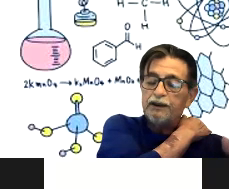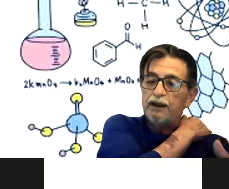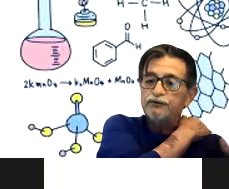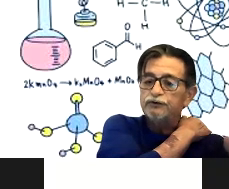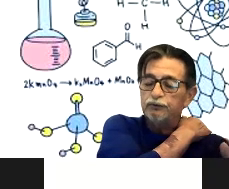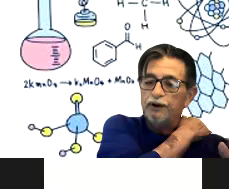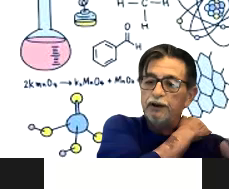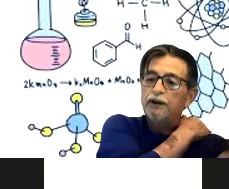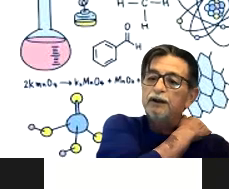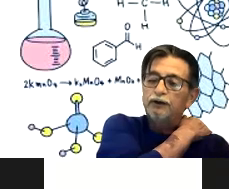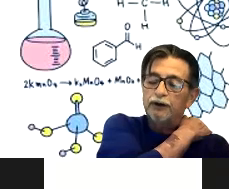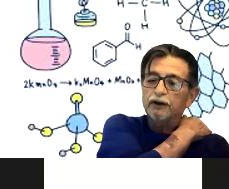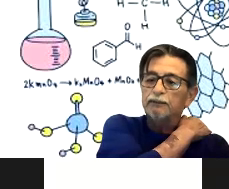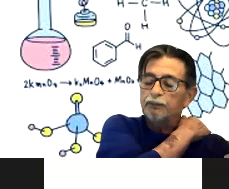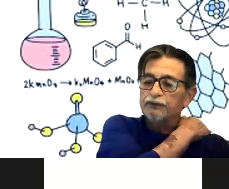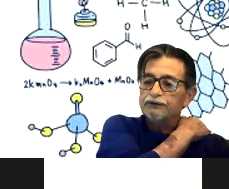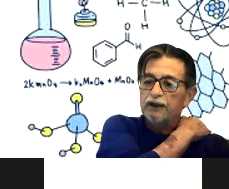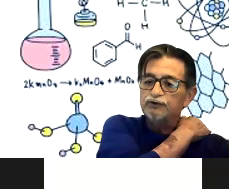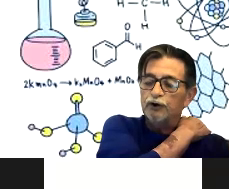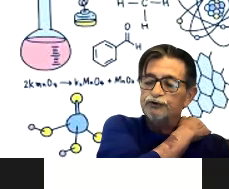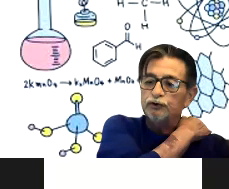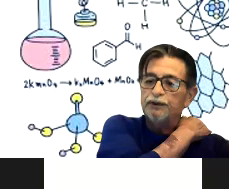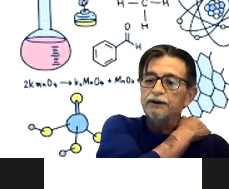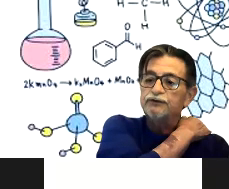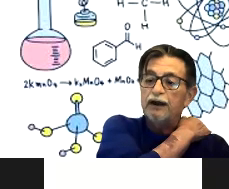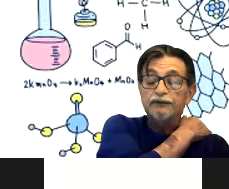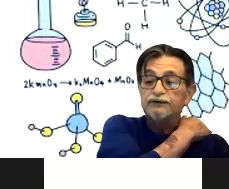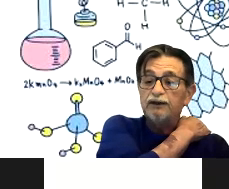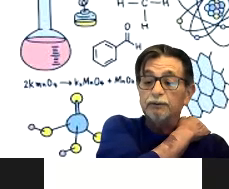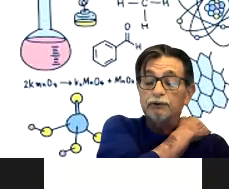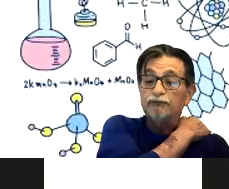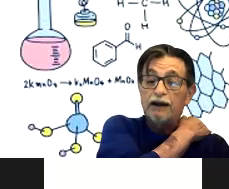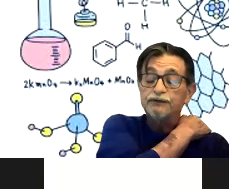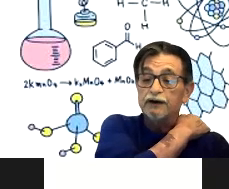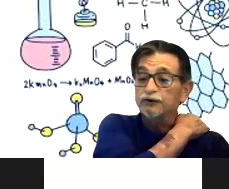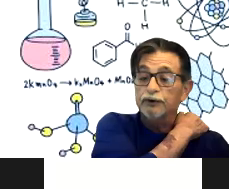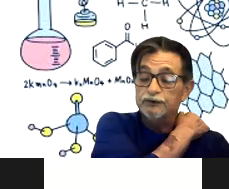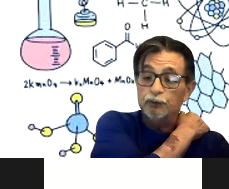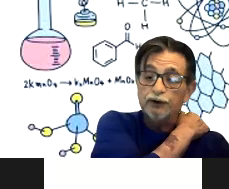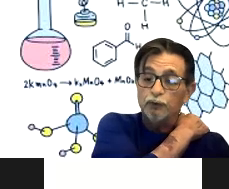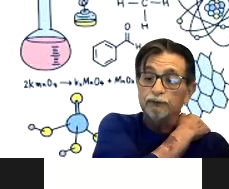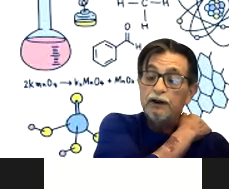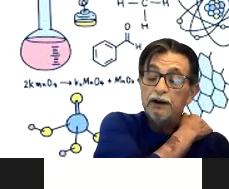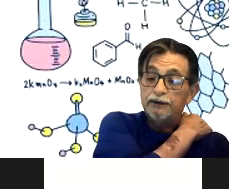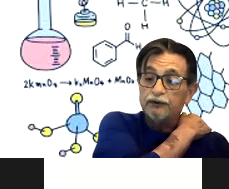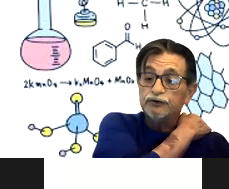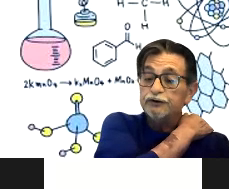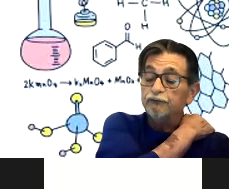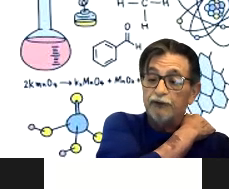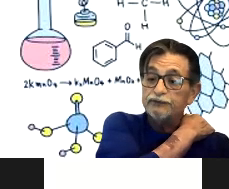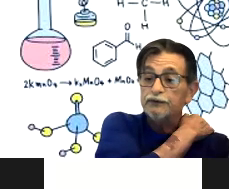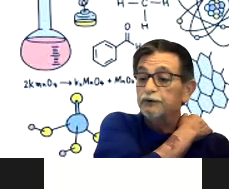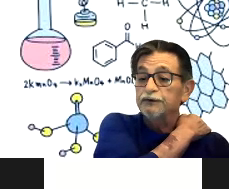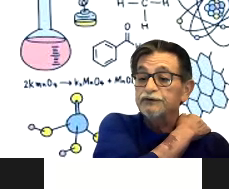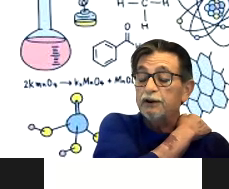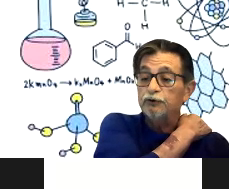to pH3, you're going to come up with the same structure because you have the same number of valence electrons you're working with. Nitrogen